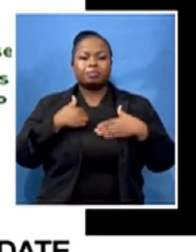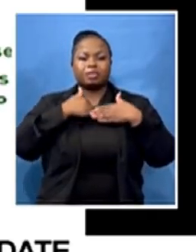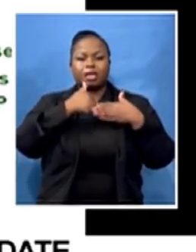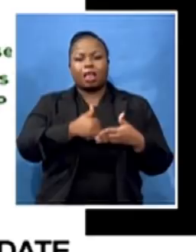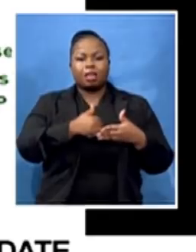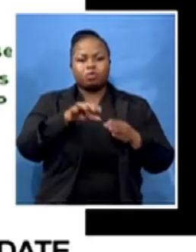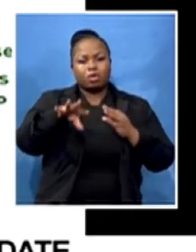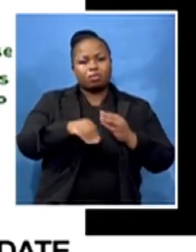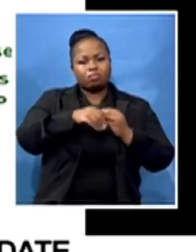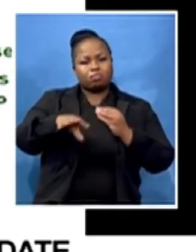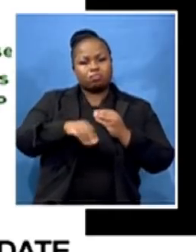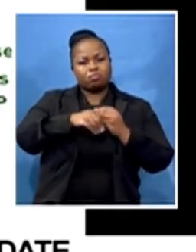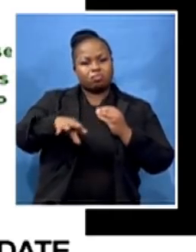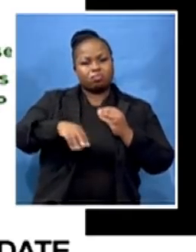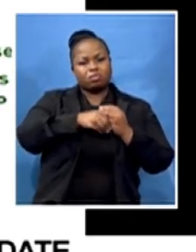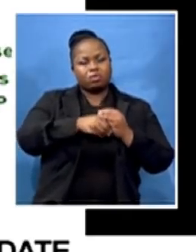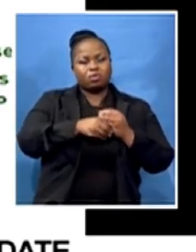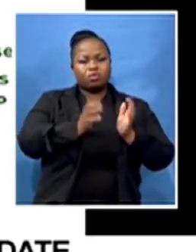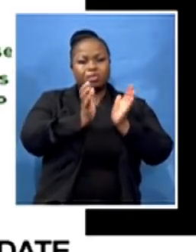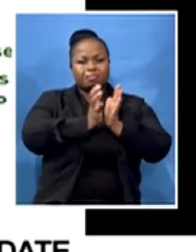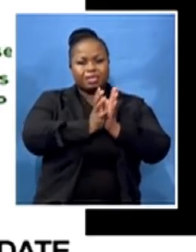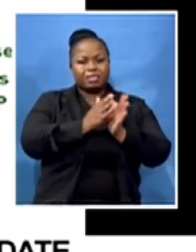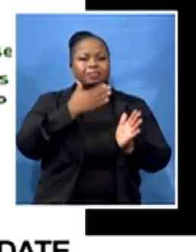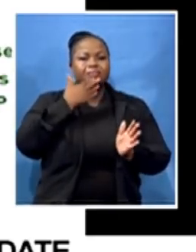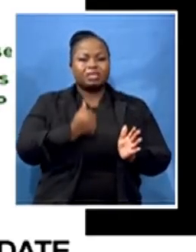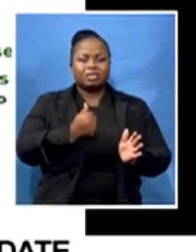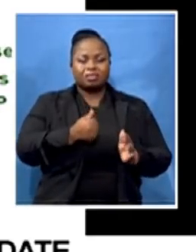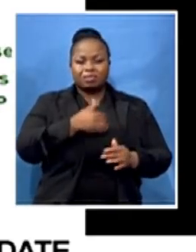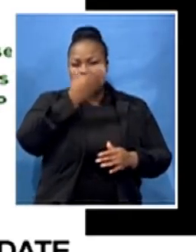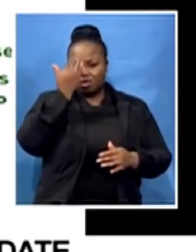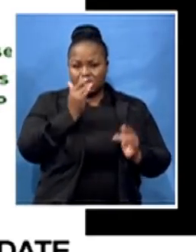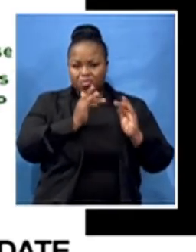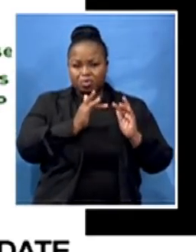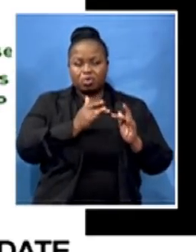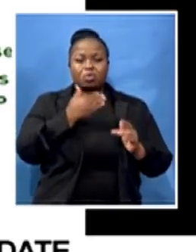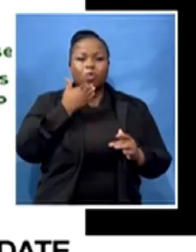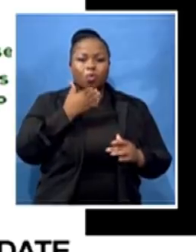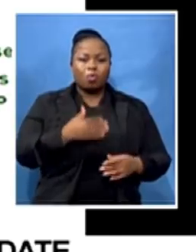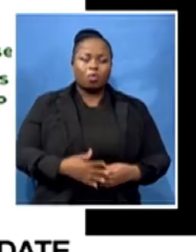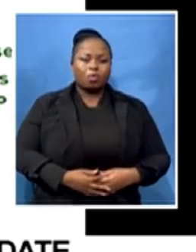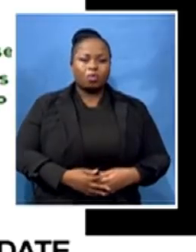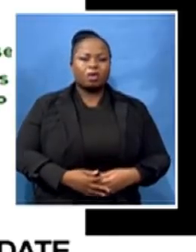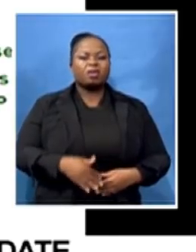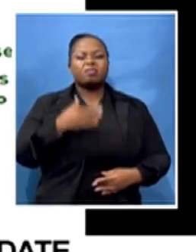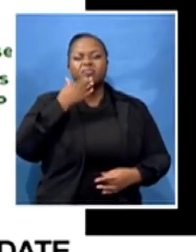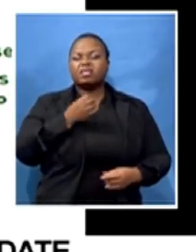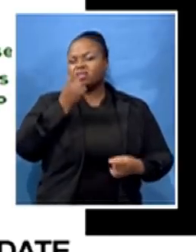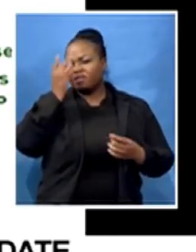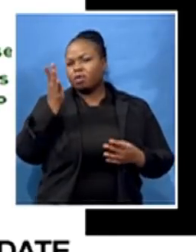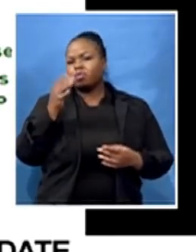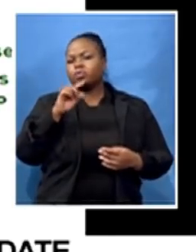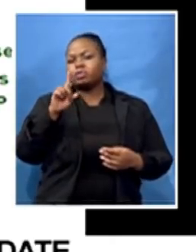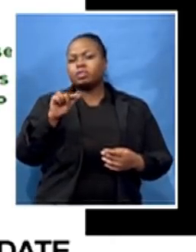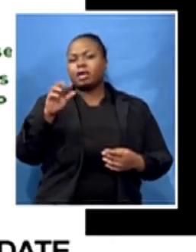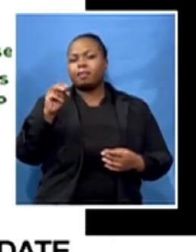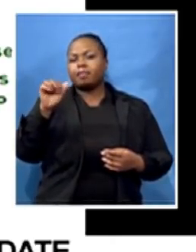meeting, please? I don't know who to Can you talk to, but Do you indicate to Zama them who the people are so that they can immediately Yes. try to